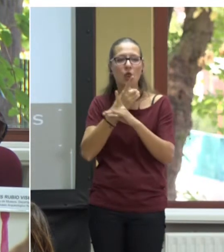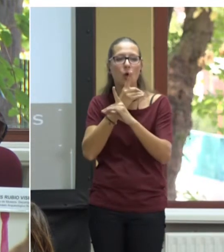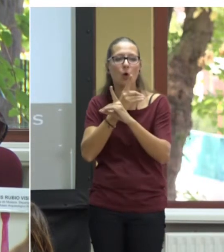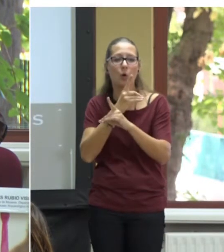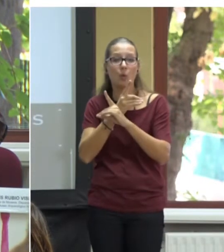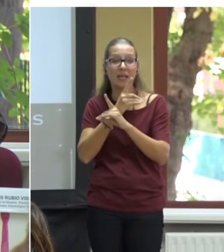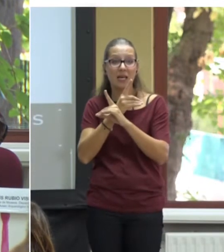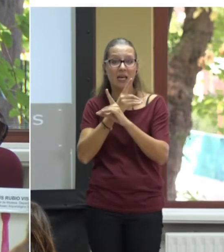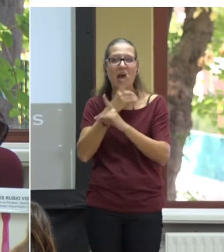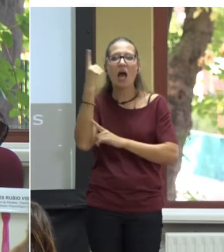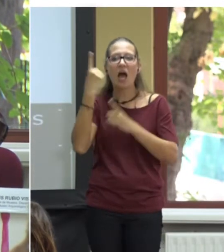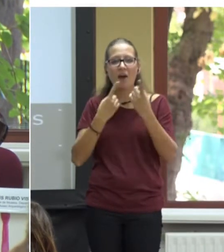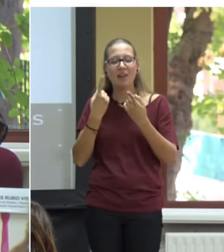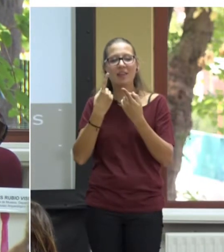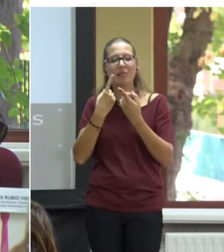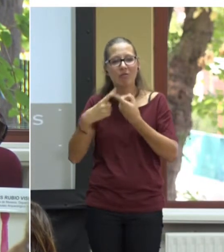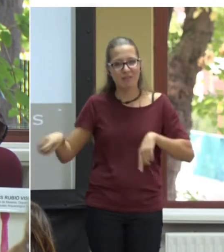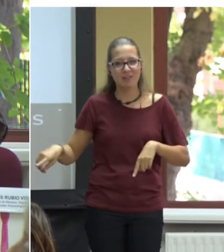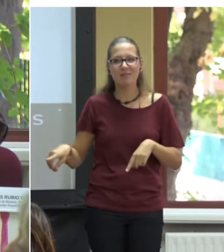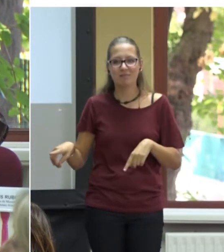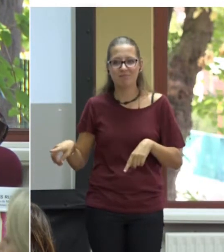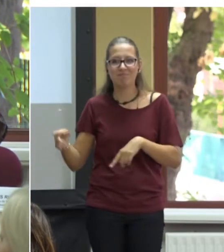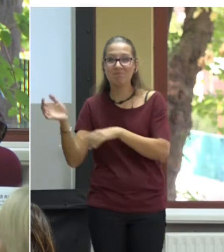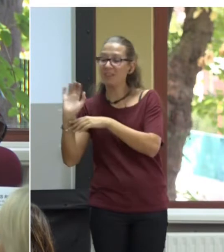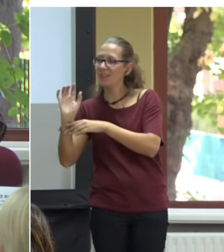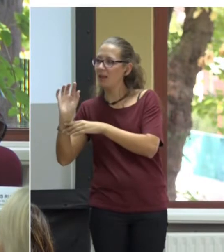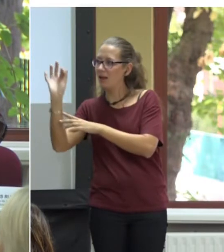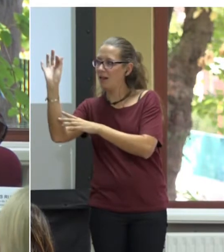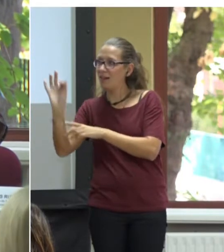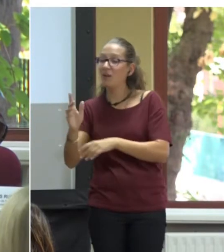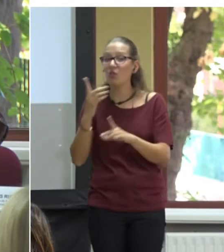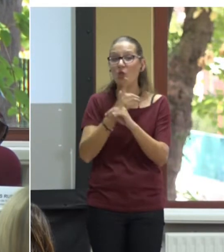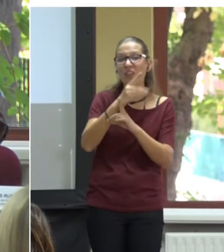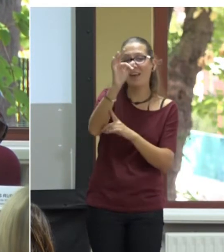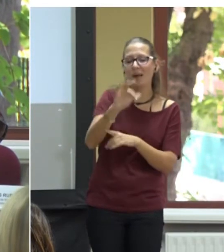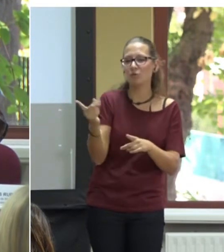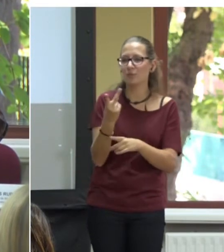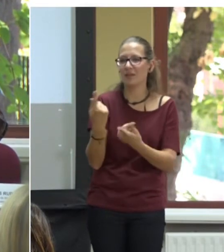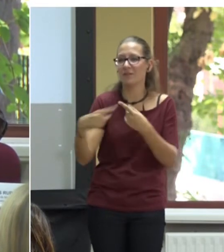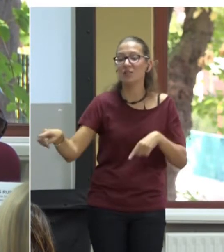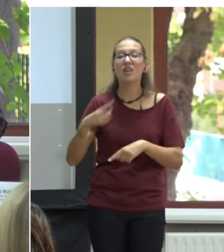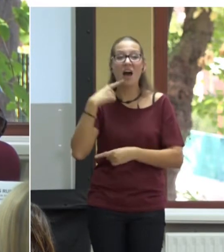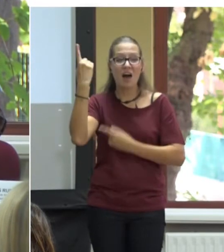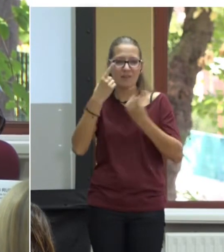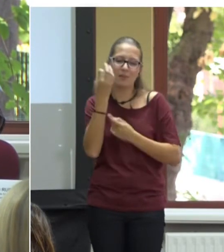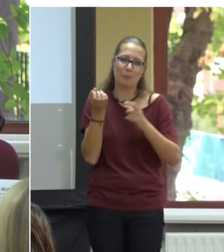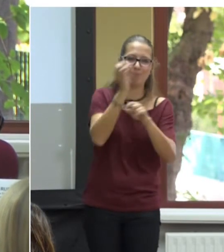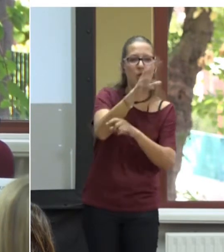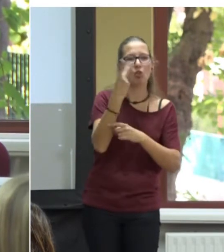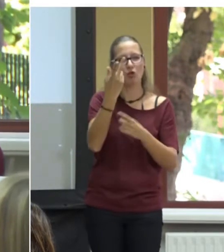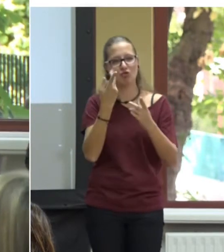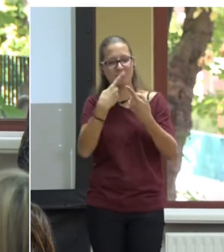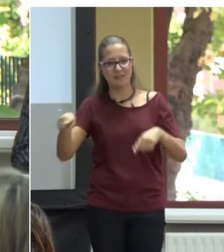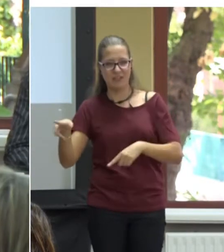DVD versions are different sometimes to the versions of the movie theaters. So sometimes we have to have two different